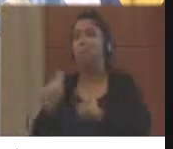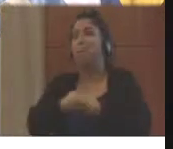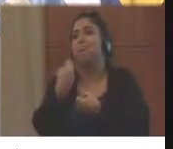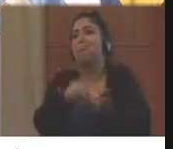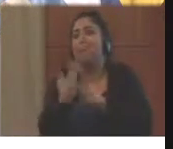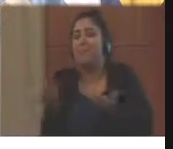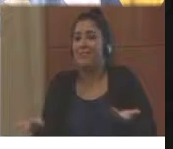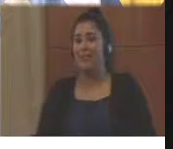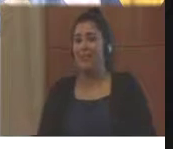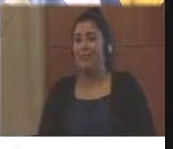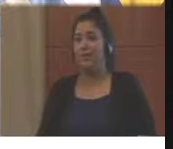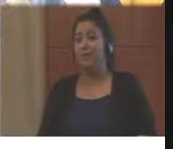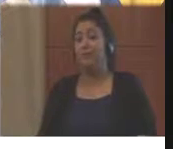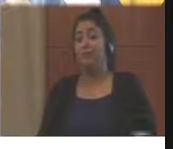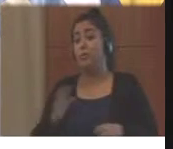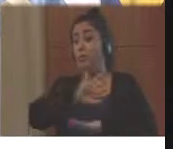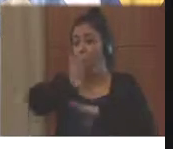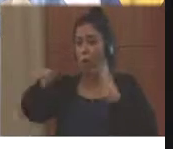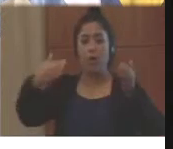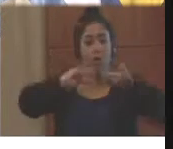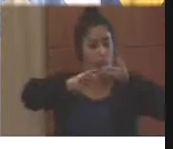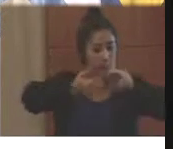Undoubtedly, we